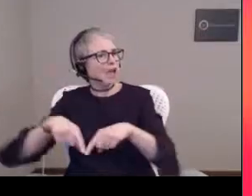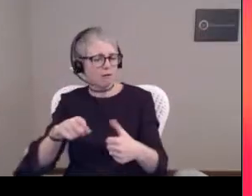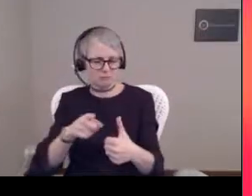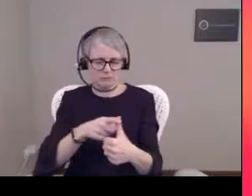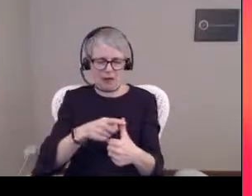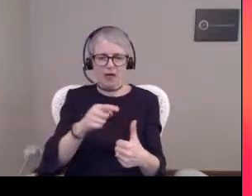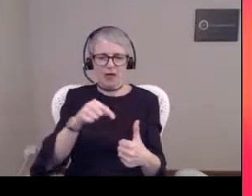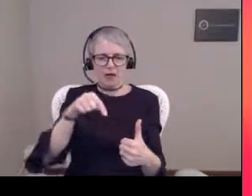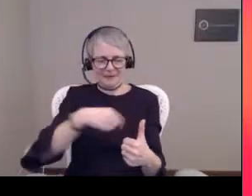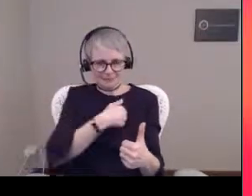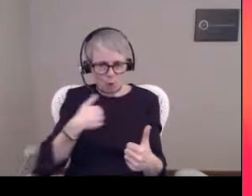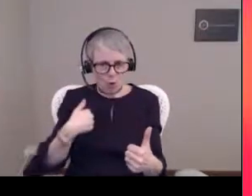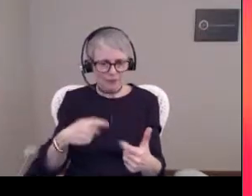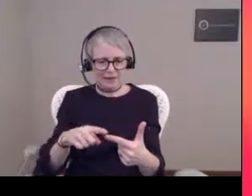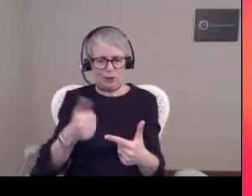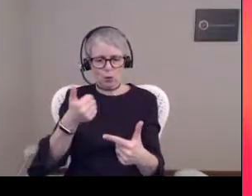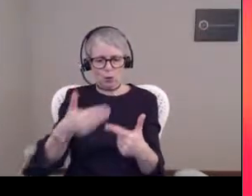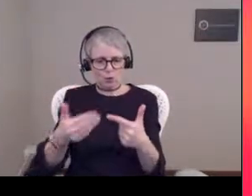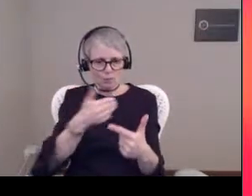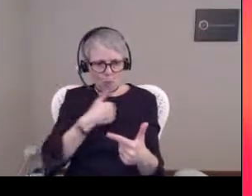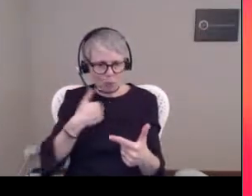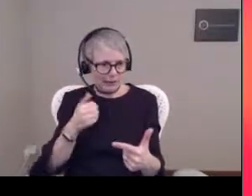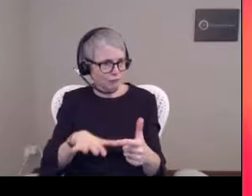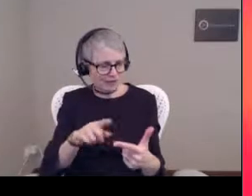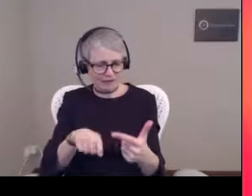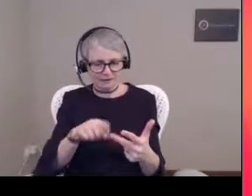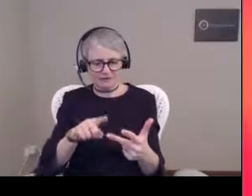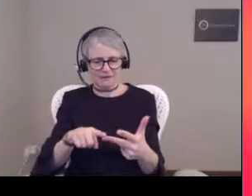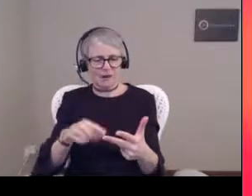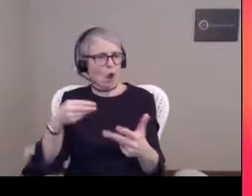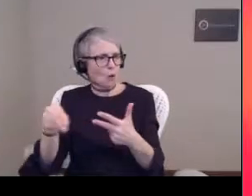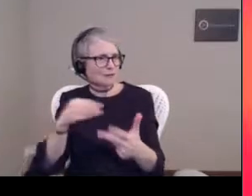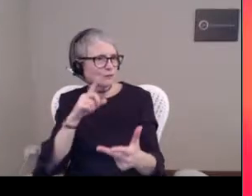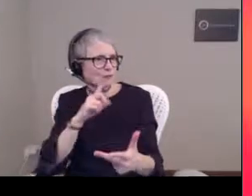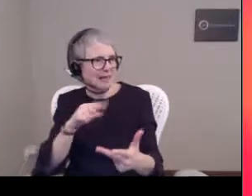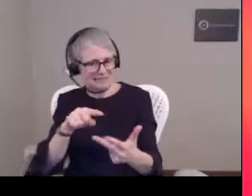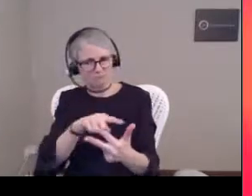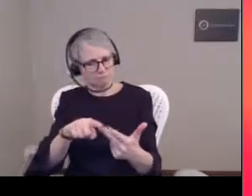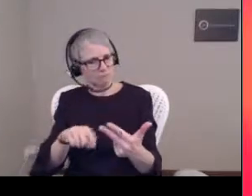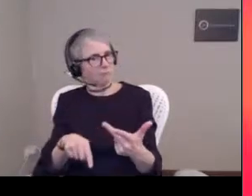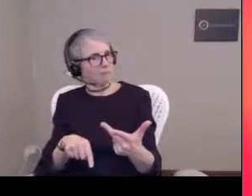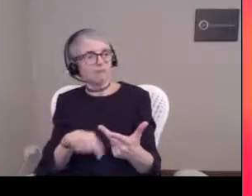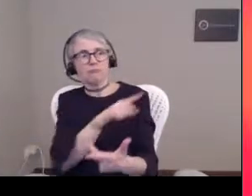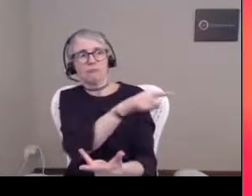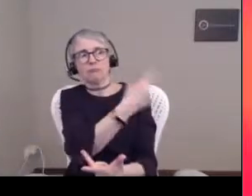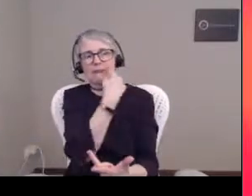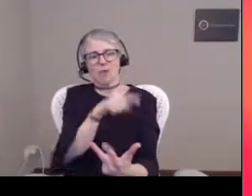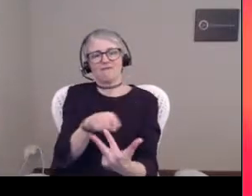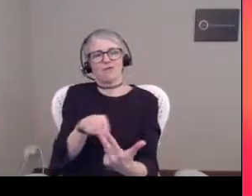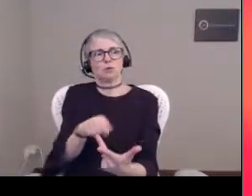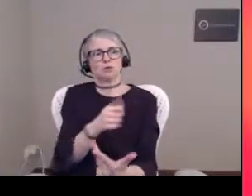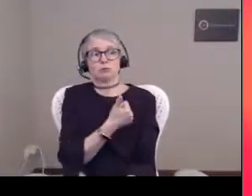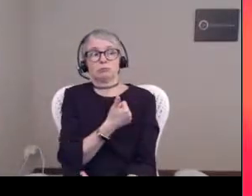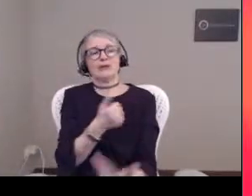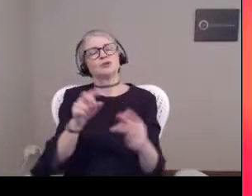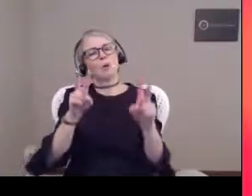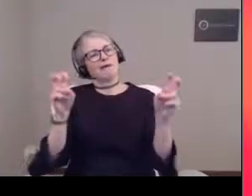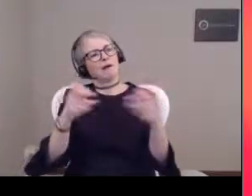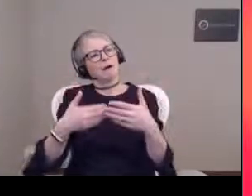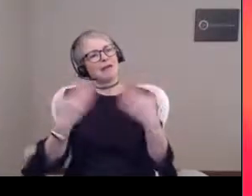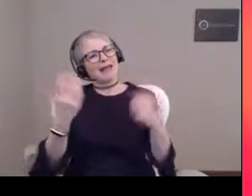Women, Good Morning Britain, all that good stuff. So if you're interested in those types of roles, do keep an eye out where it says daytime